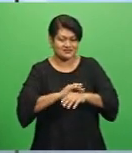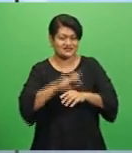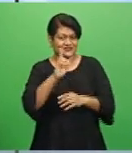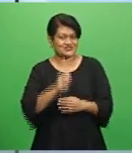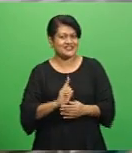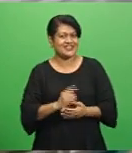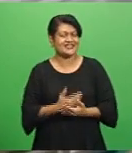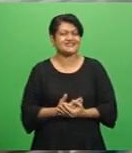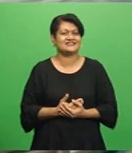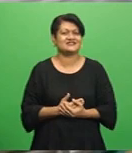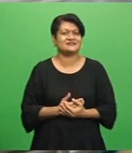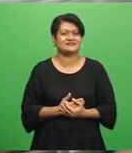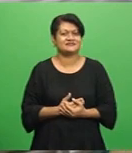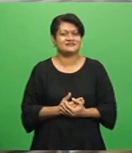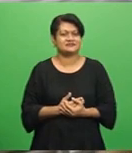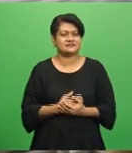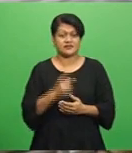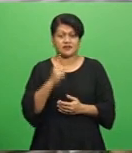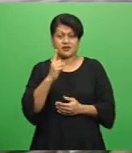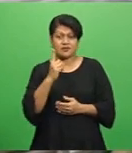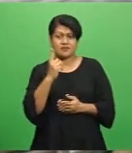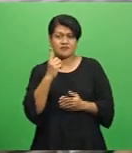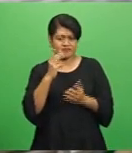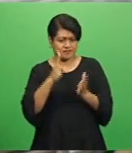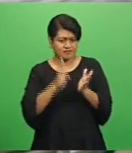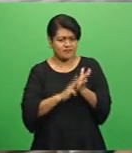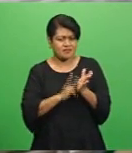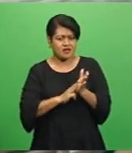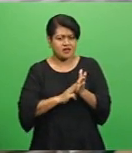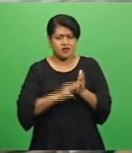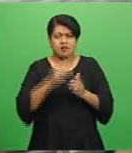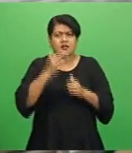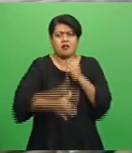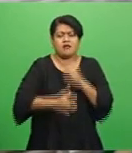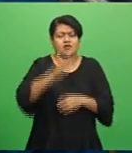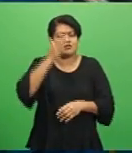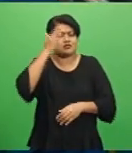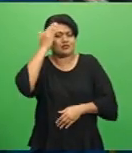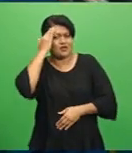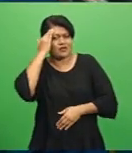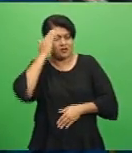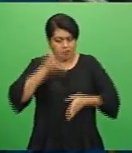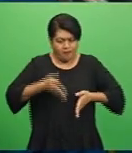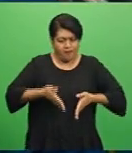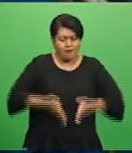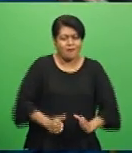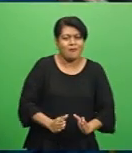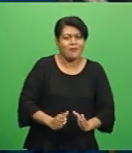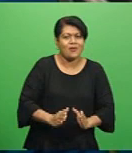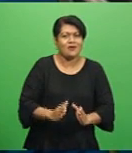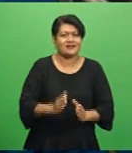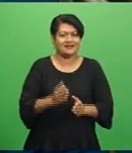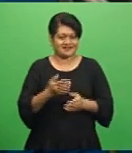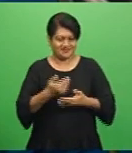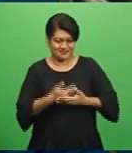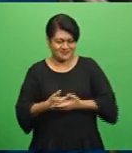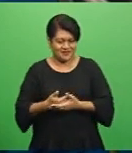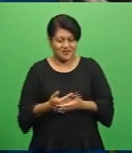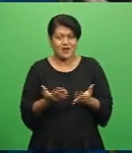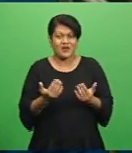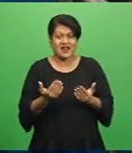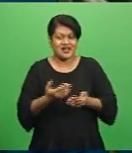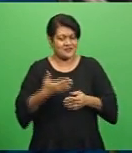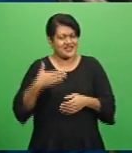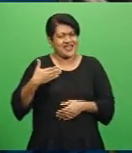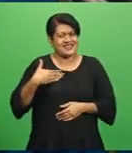report. One mother in particular did not expect to give birth at the stroke of midnight, welcoming a healthy baby